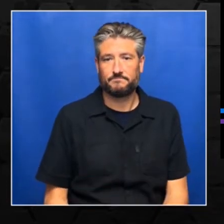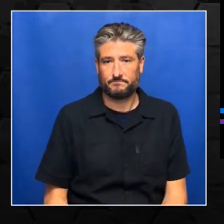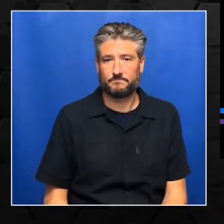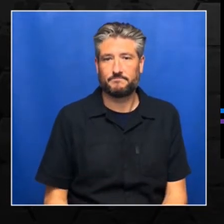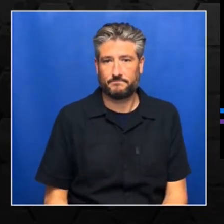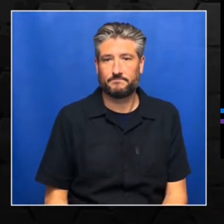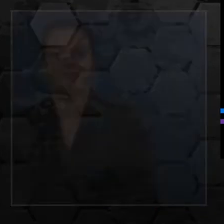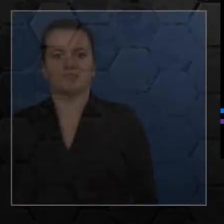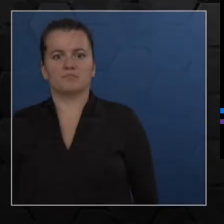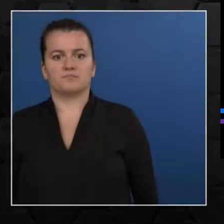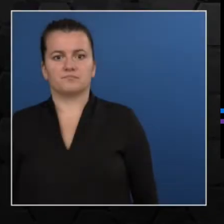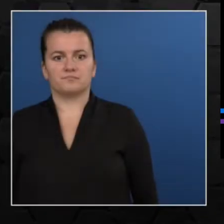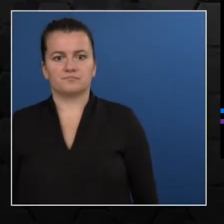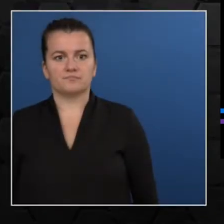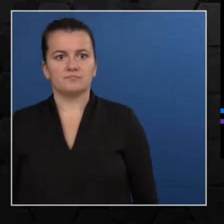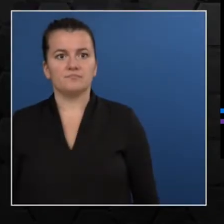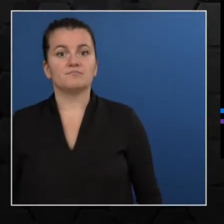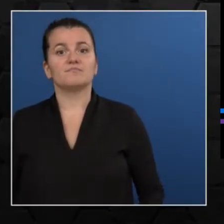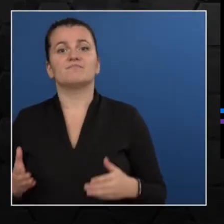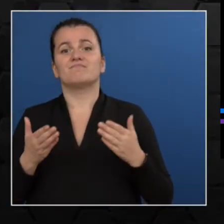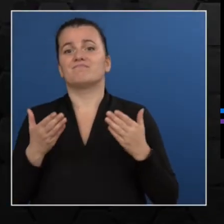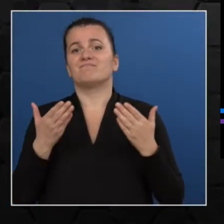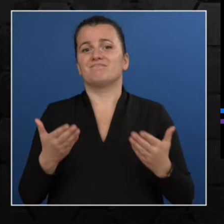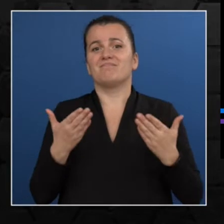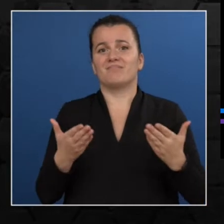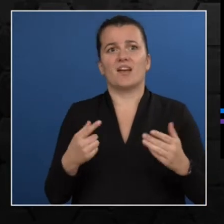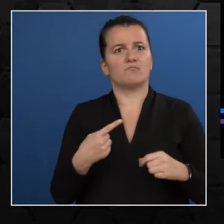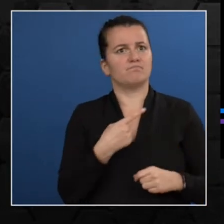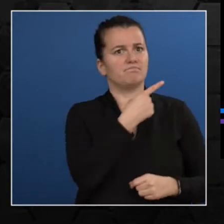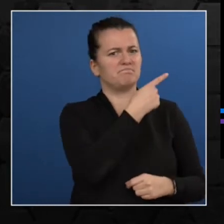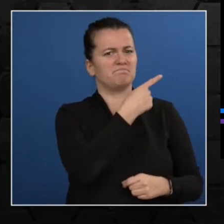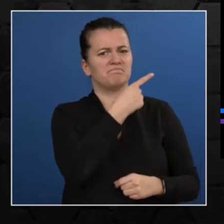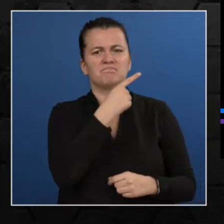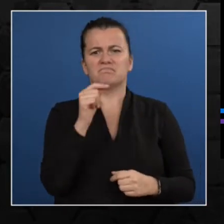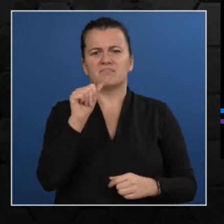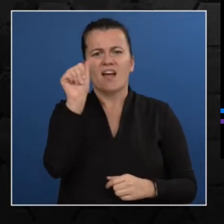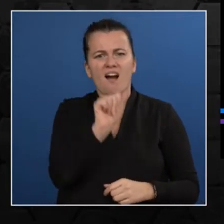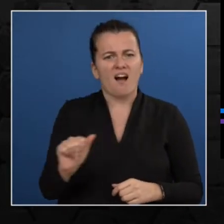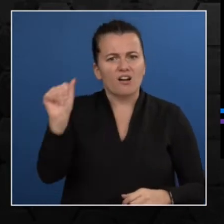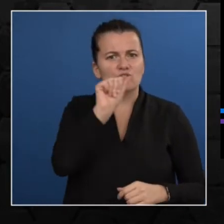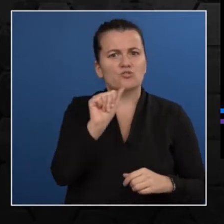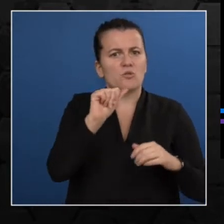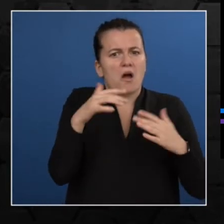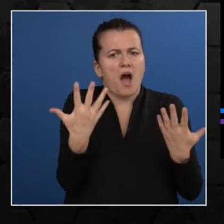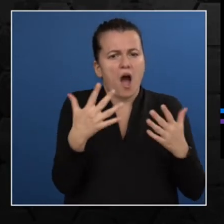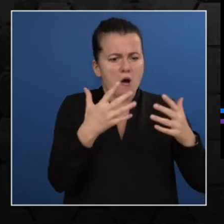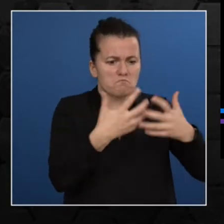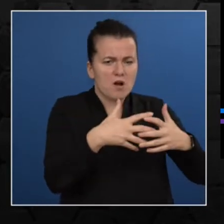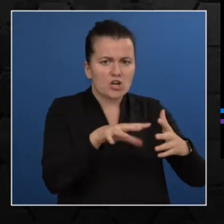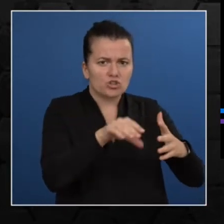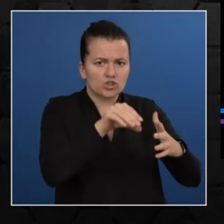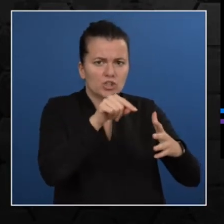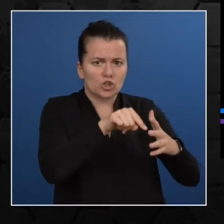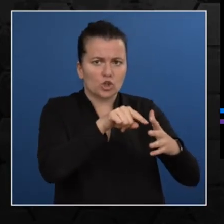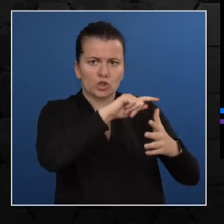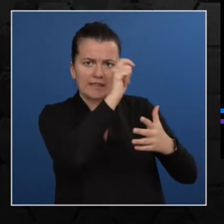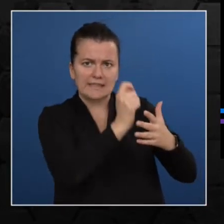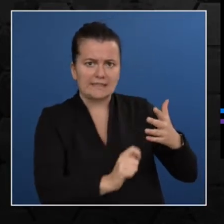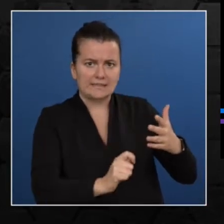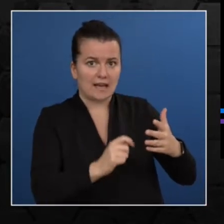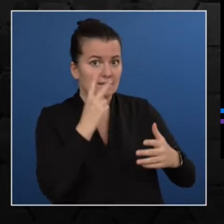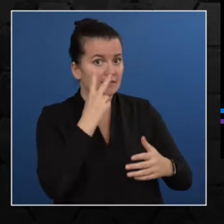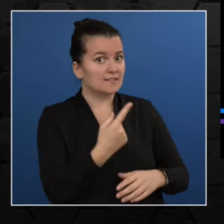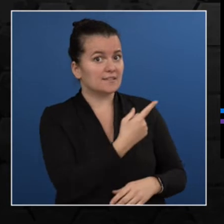Designer. So with Azure Machine Learning Designer, as I said, is for those who are in between, who have an idea of what they want, but they don't want to get